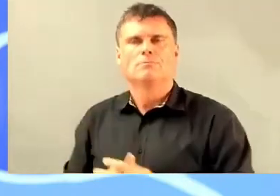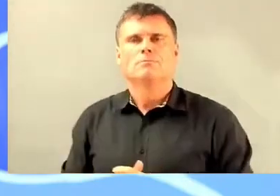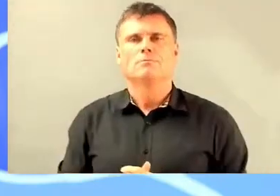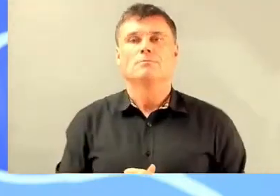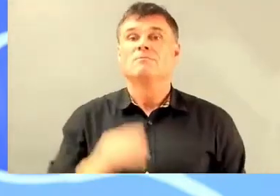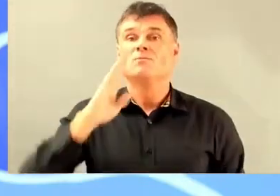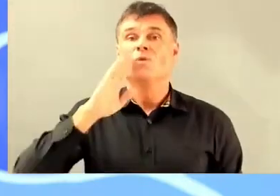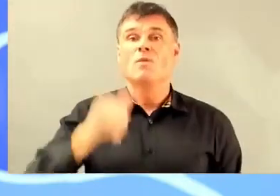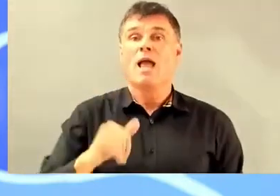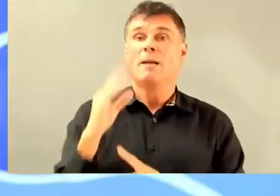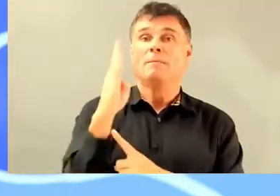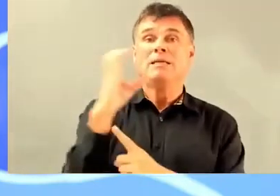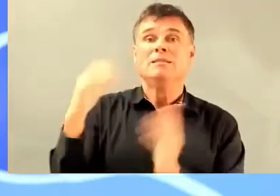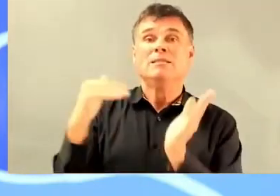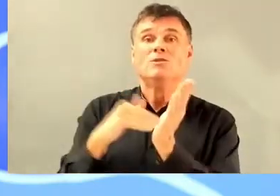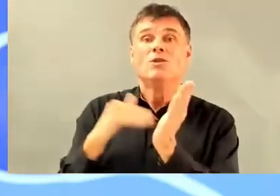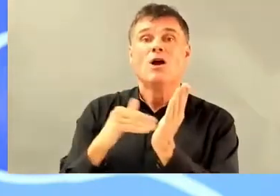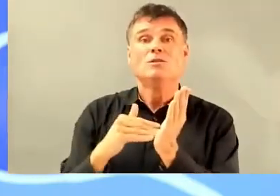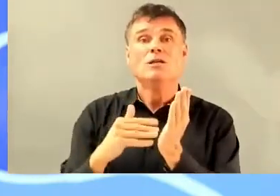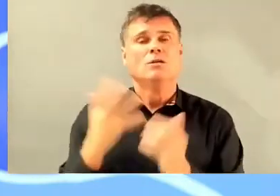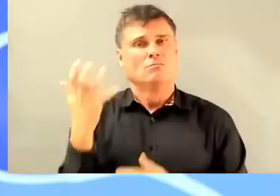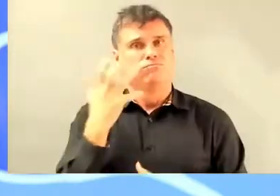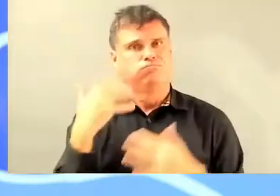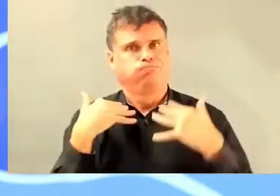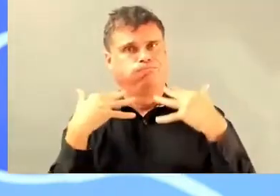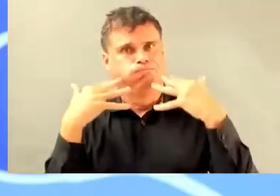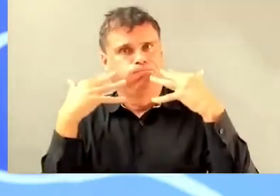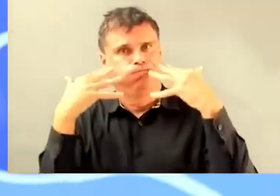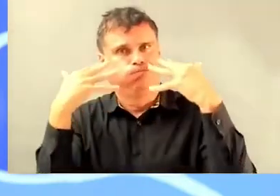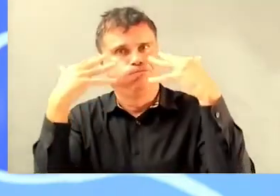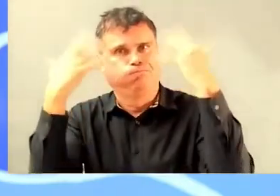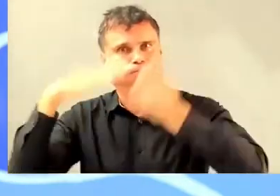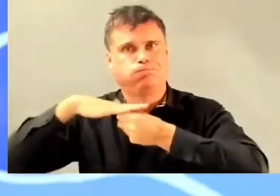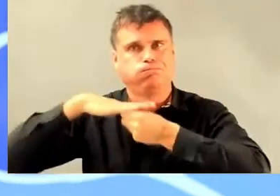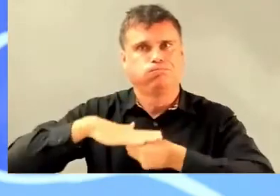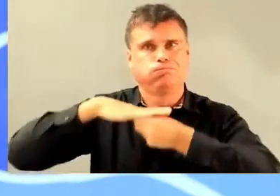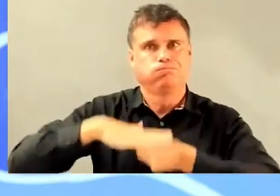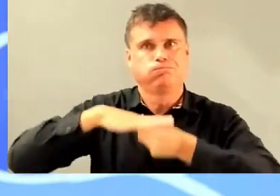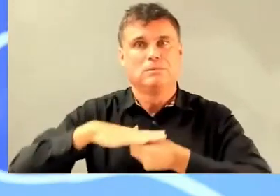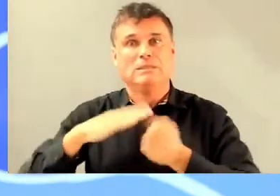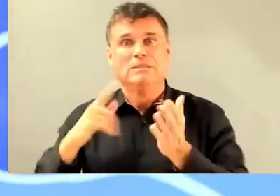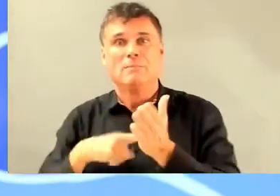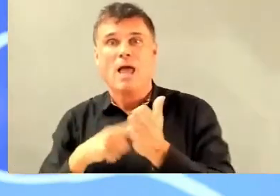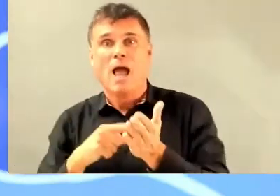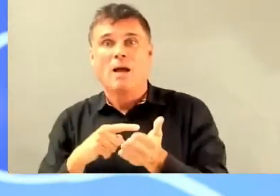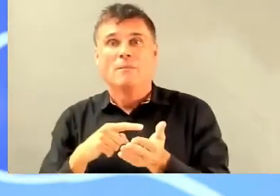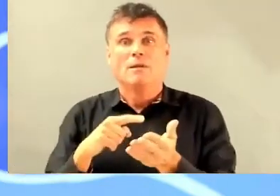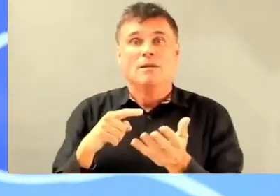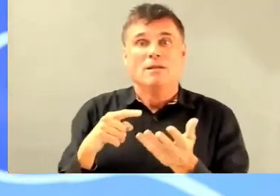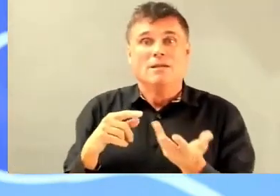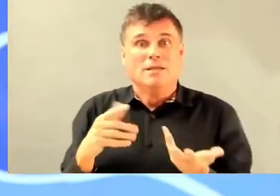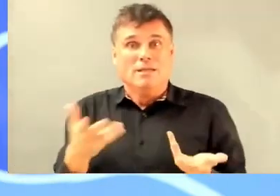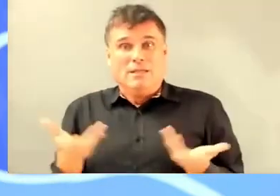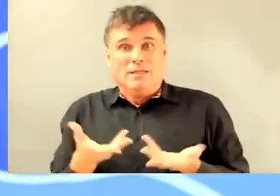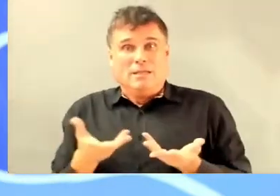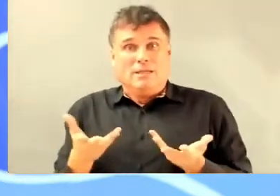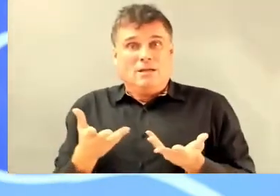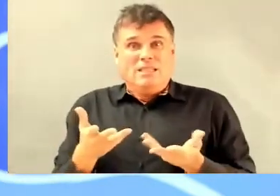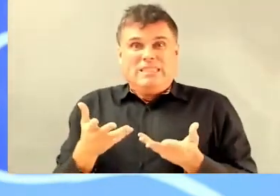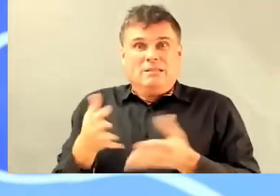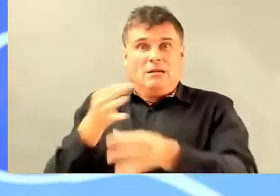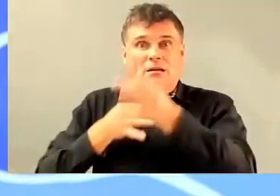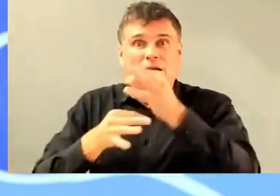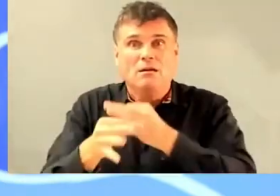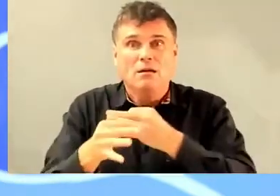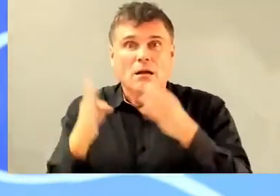pressures, including administrative burdens that either take valuable time away from their direct patient care during the day or take valuable time